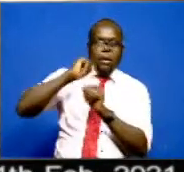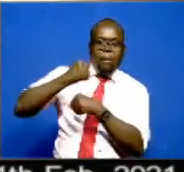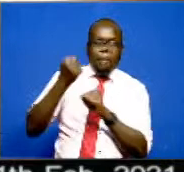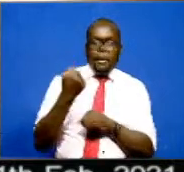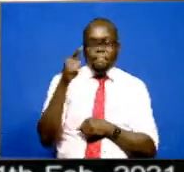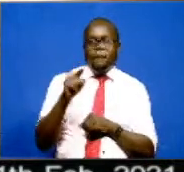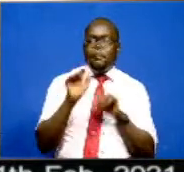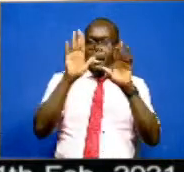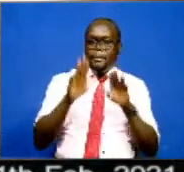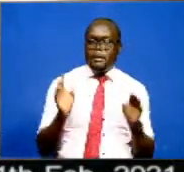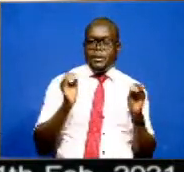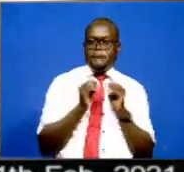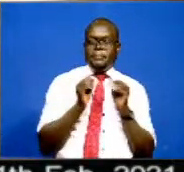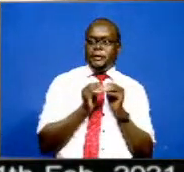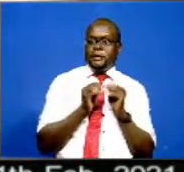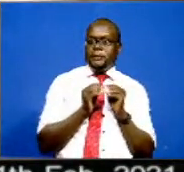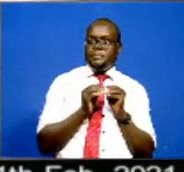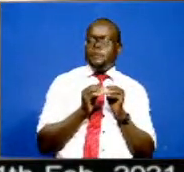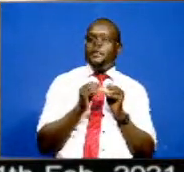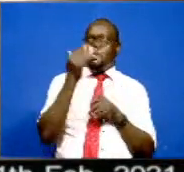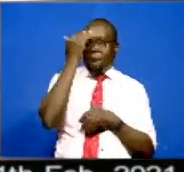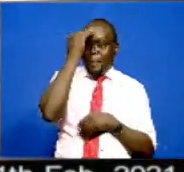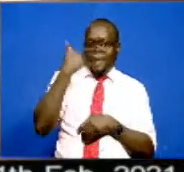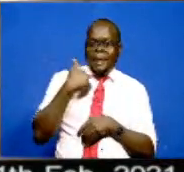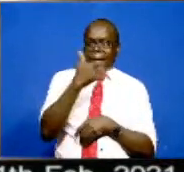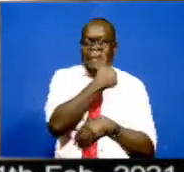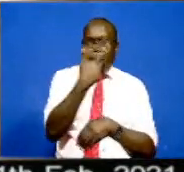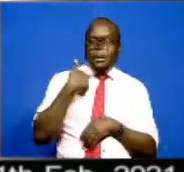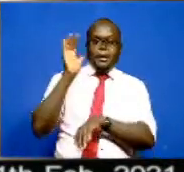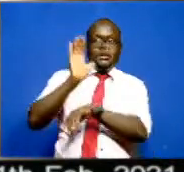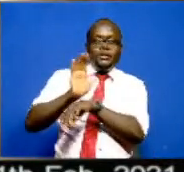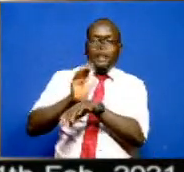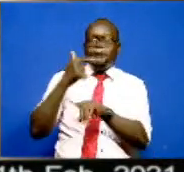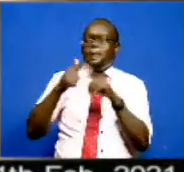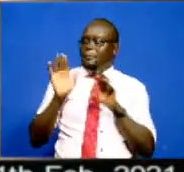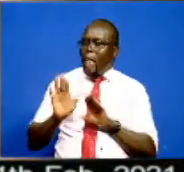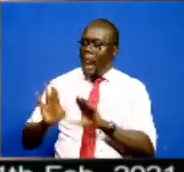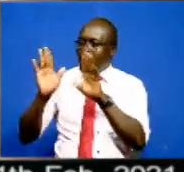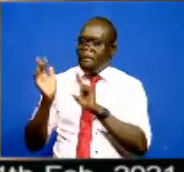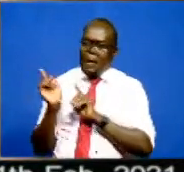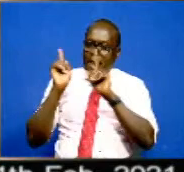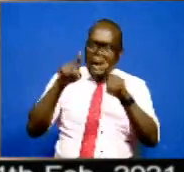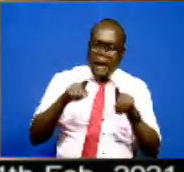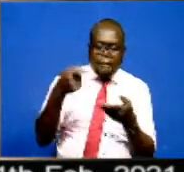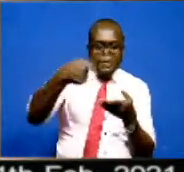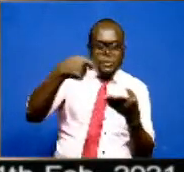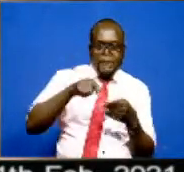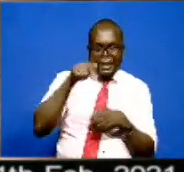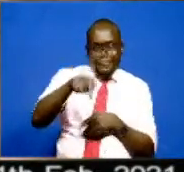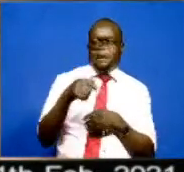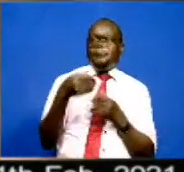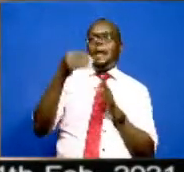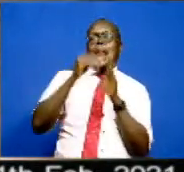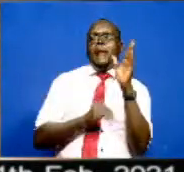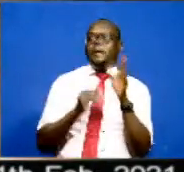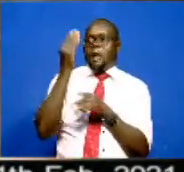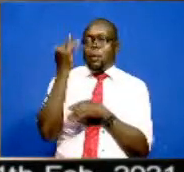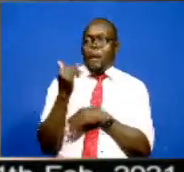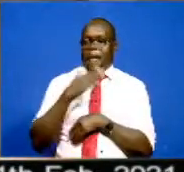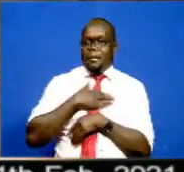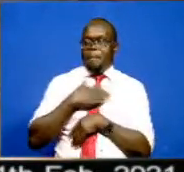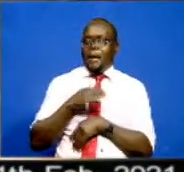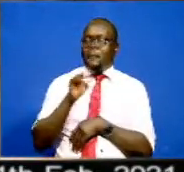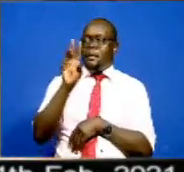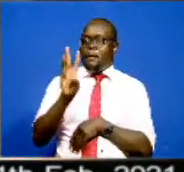important function of the Catholic Church, but I had to leave home to come and sign off this list because my whip